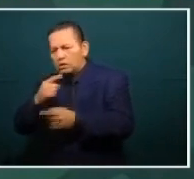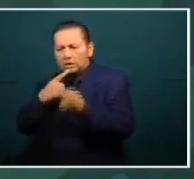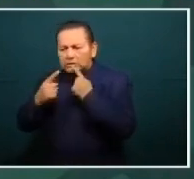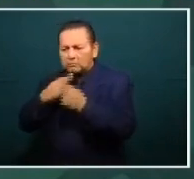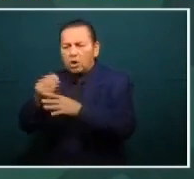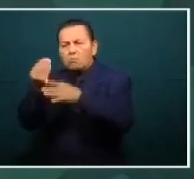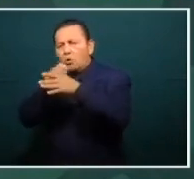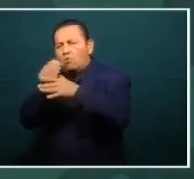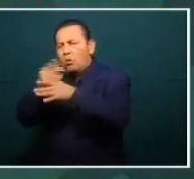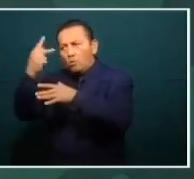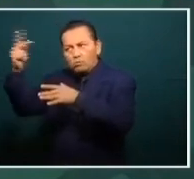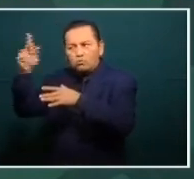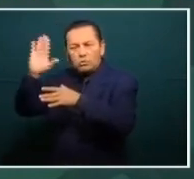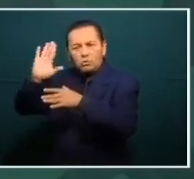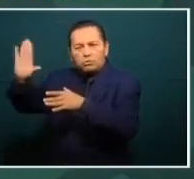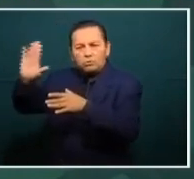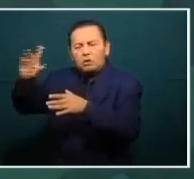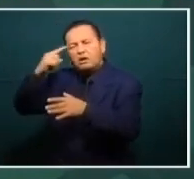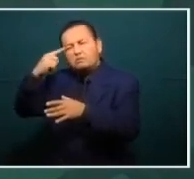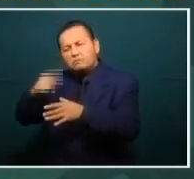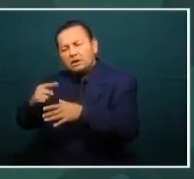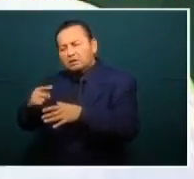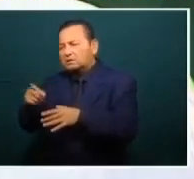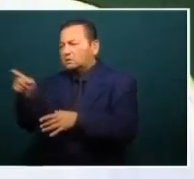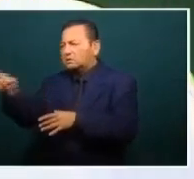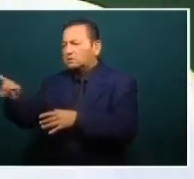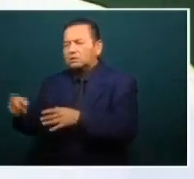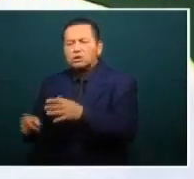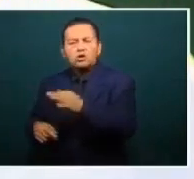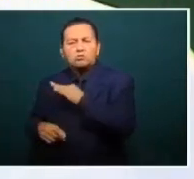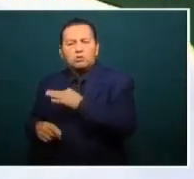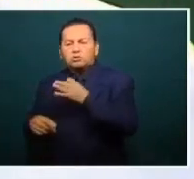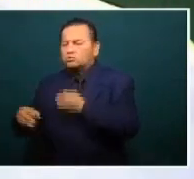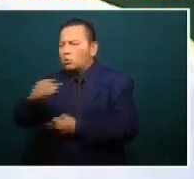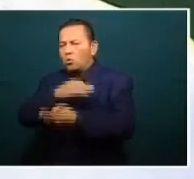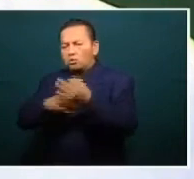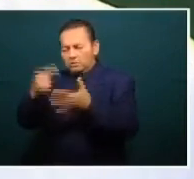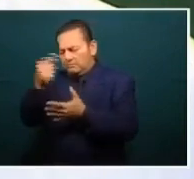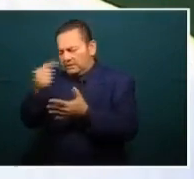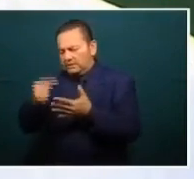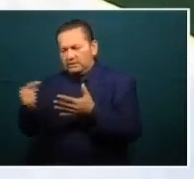And I believe they're talking to their helpers, their accessory, ancillary staff,